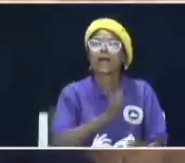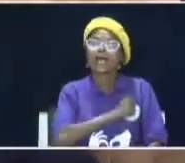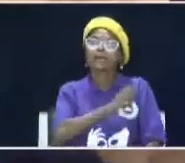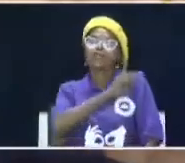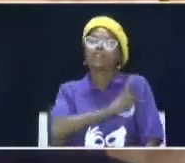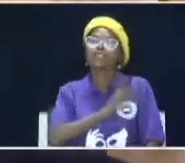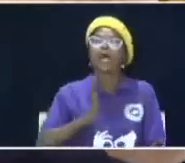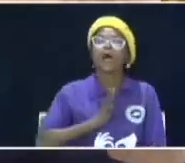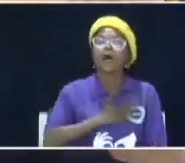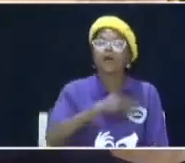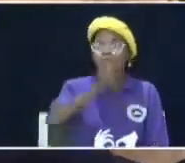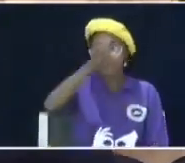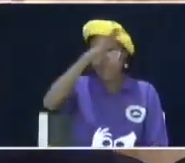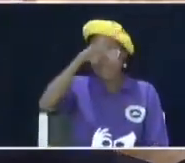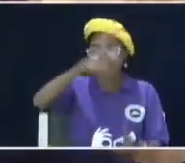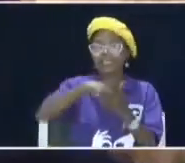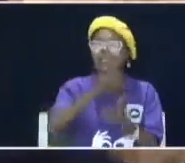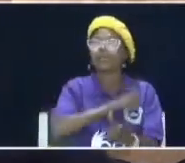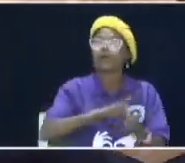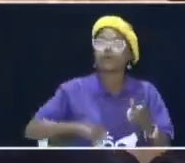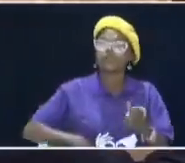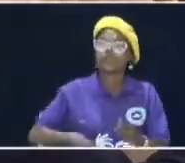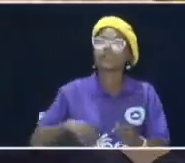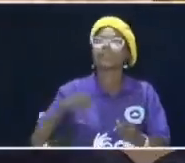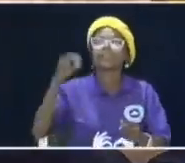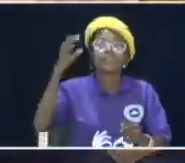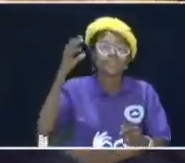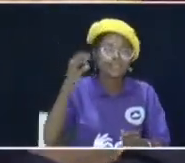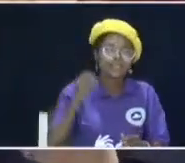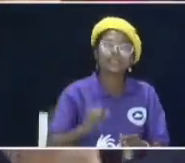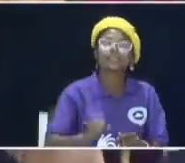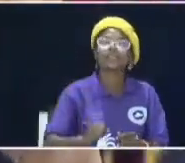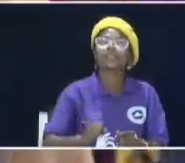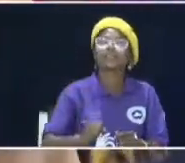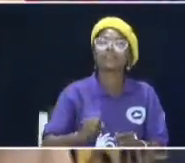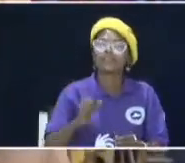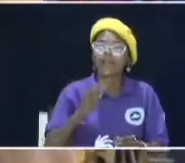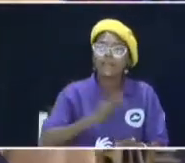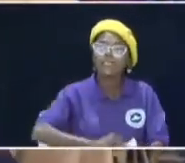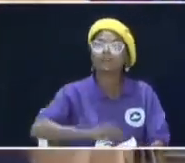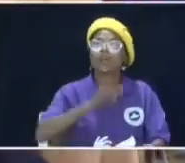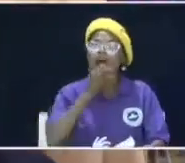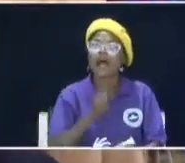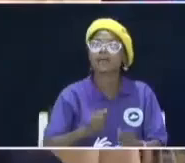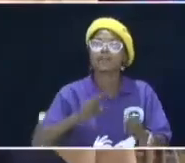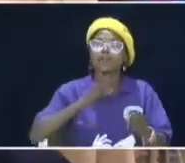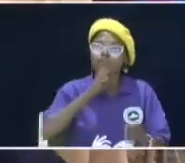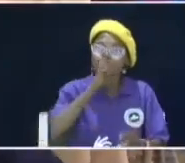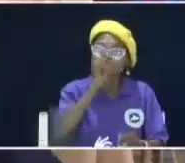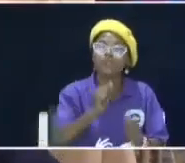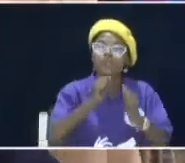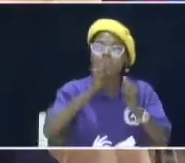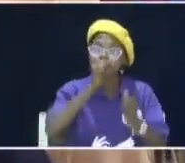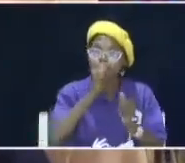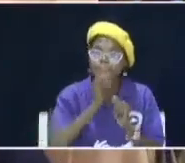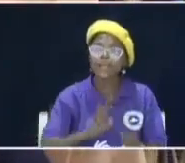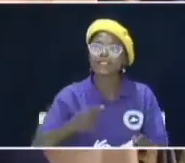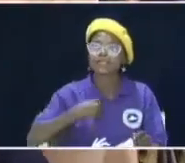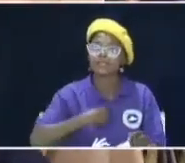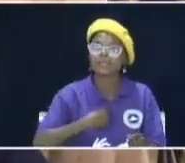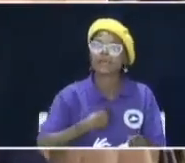appreciating our Father in the Lord. His ministry has really blessed me and helped us that